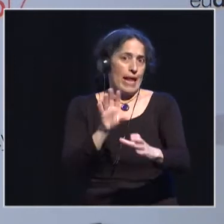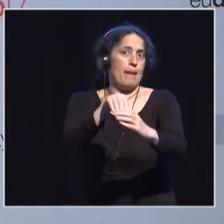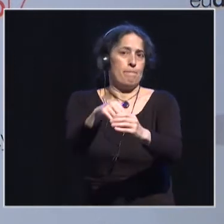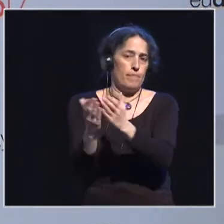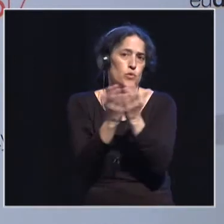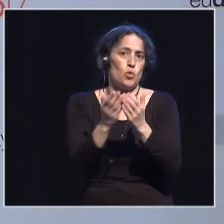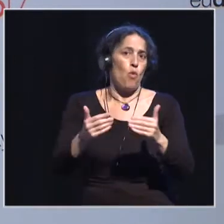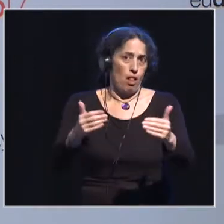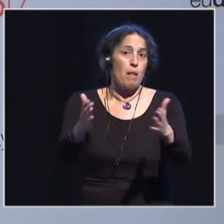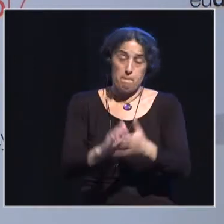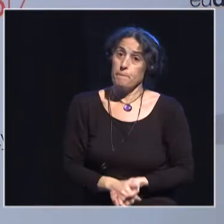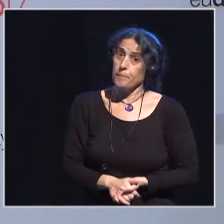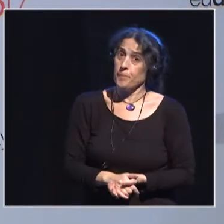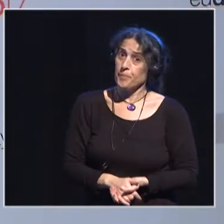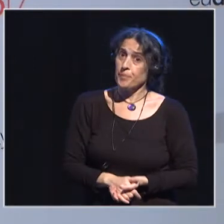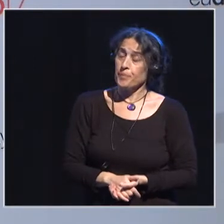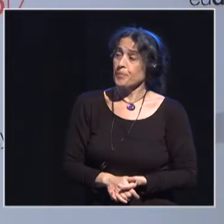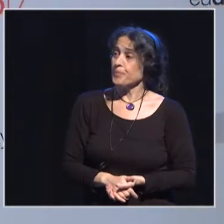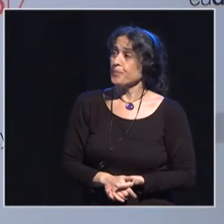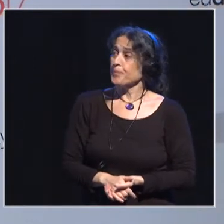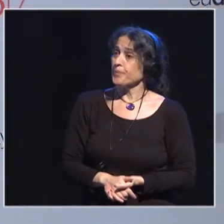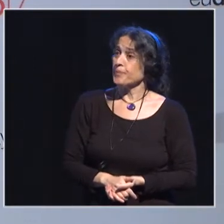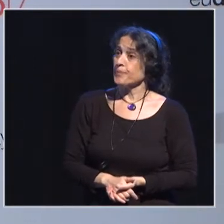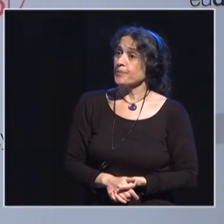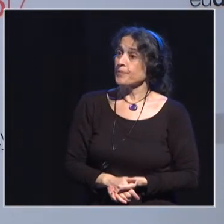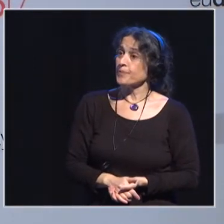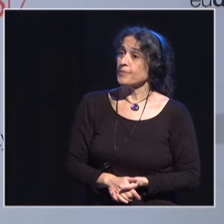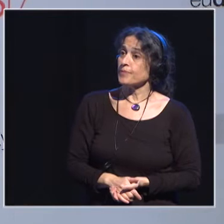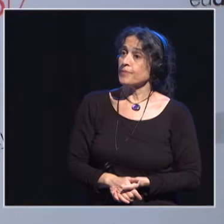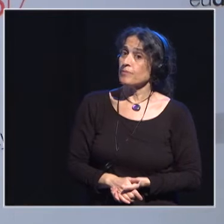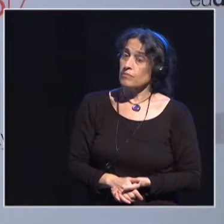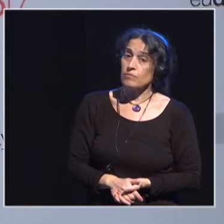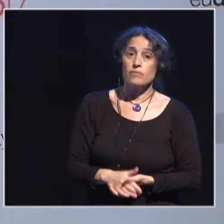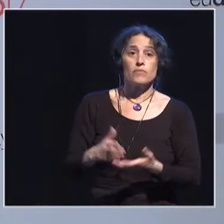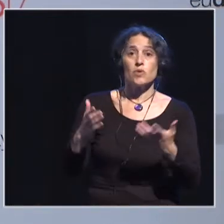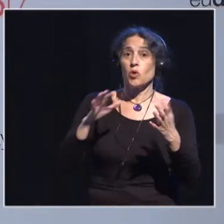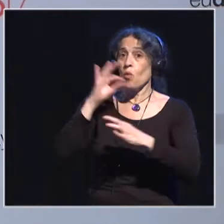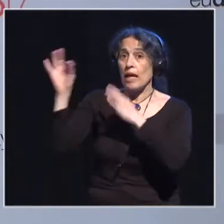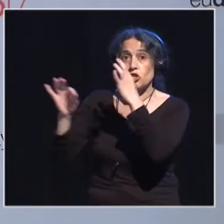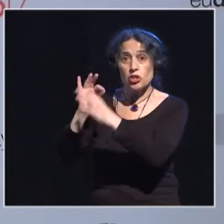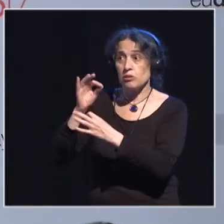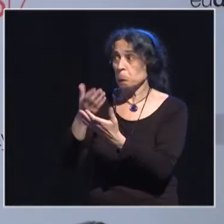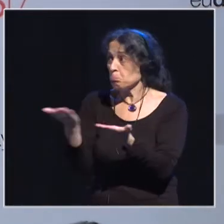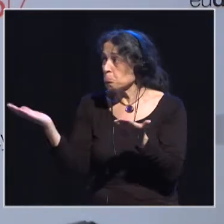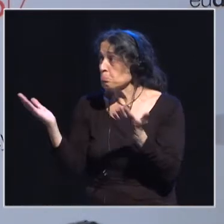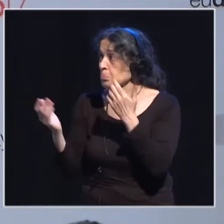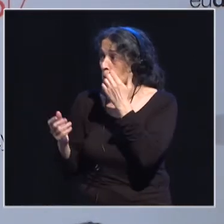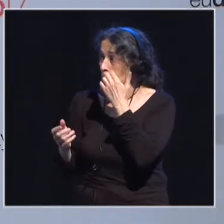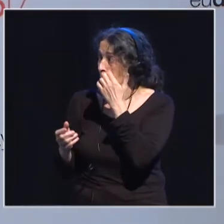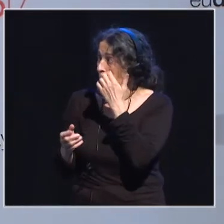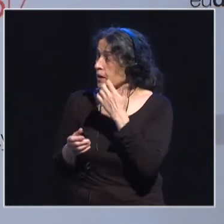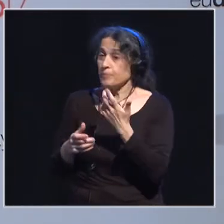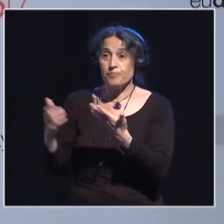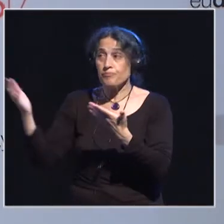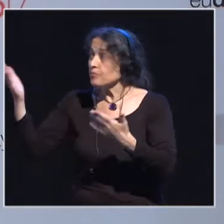we open up to any questions, any more reactions or further questions from the panelists? Okay. Oh,